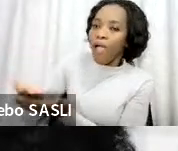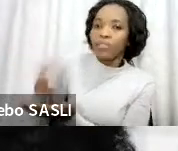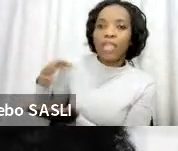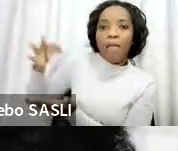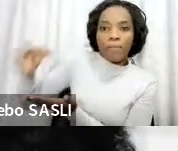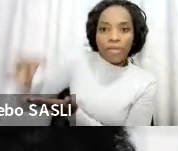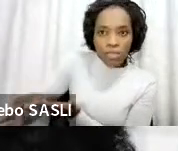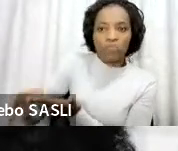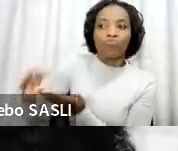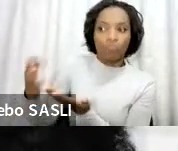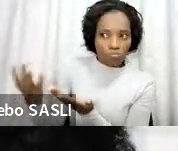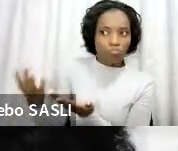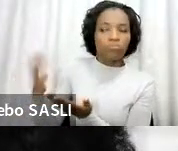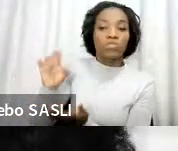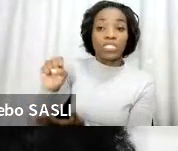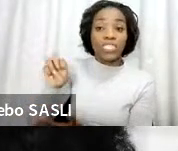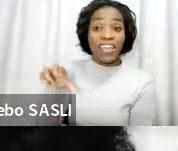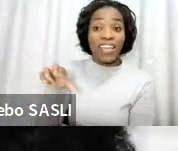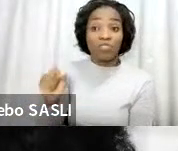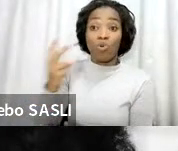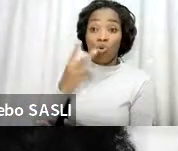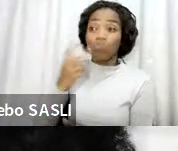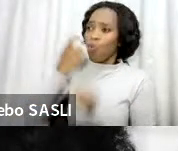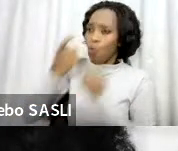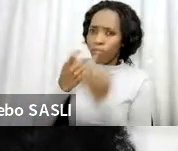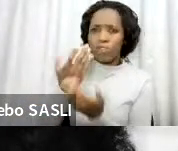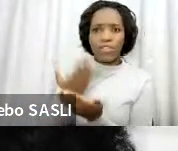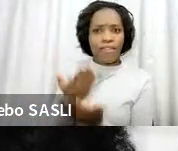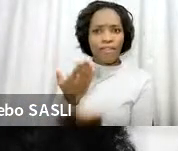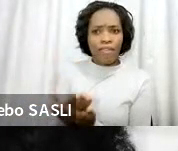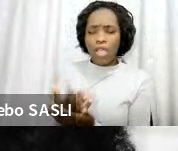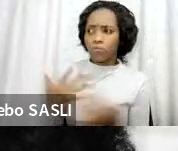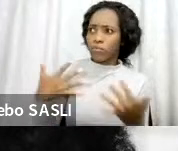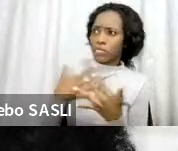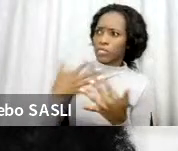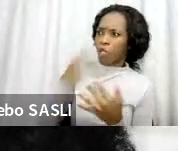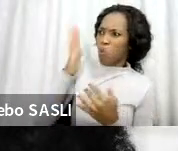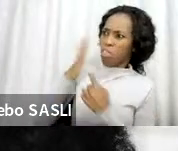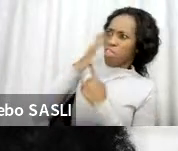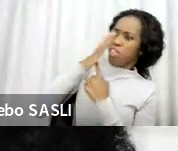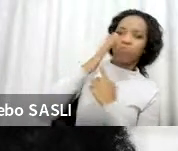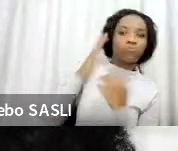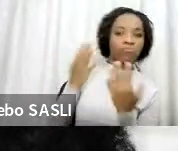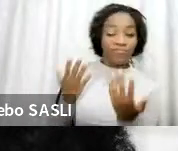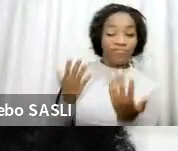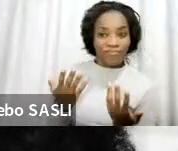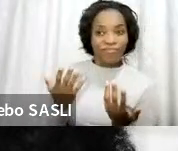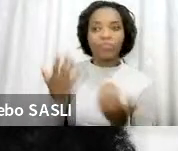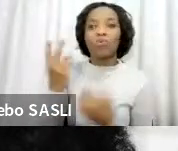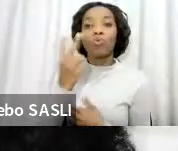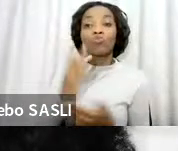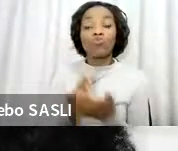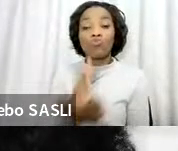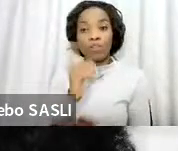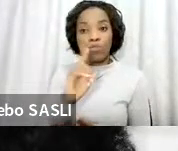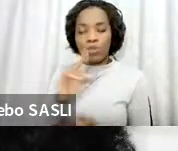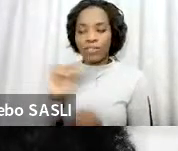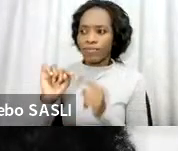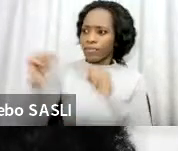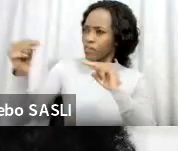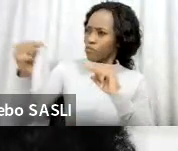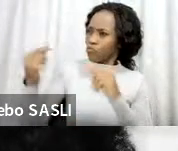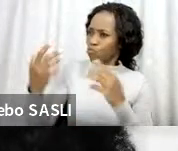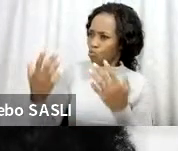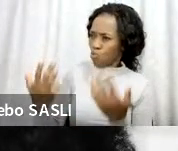of victimization. You also have the right to dispute, challenge assessments